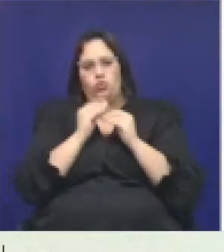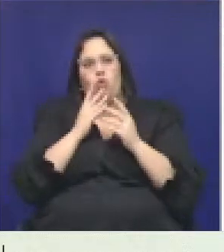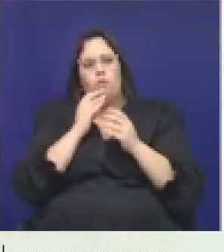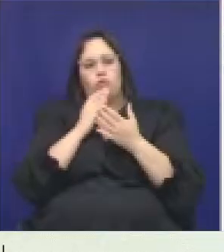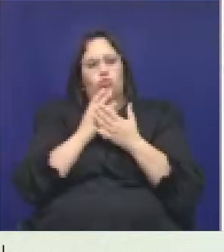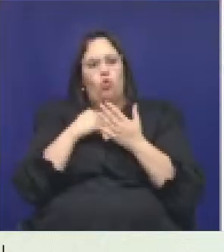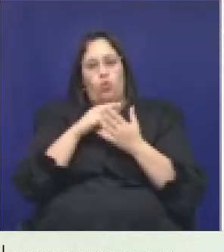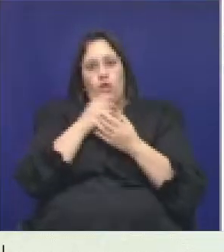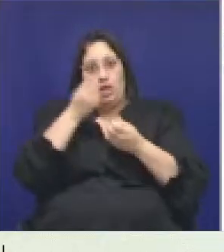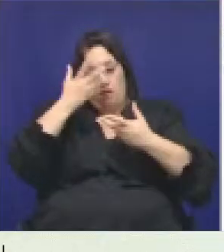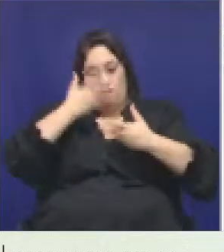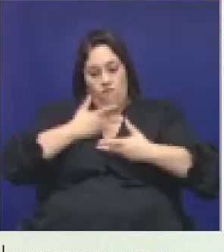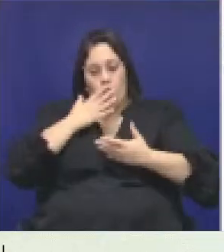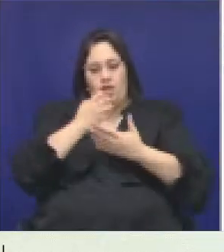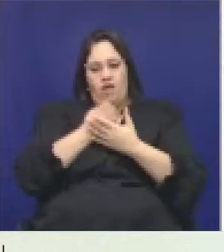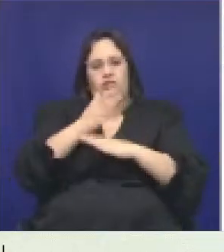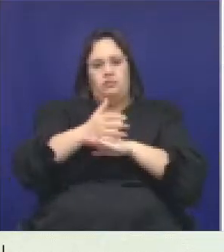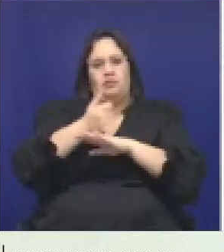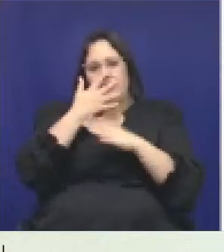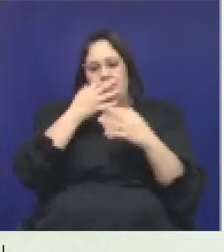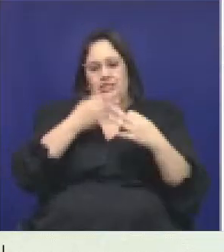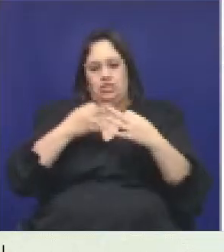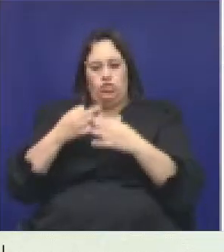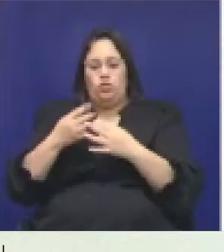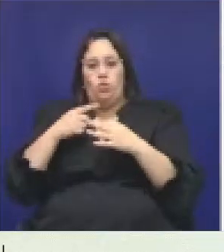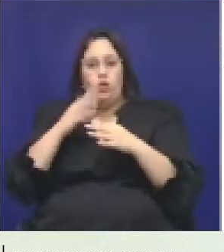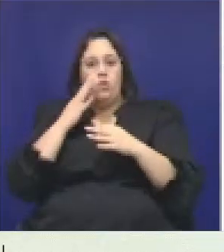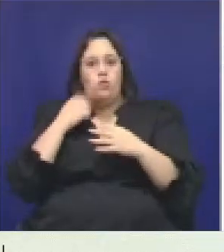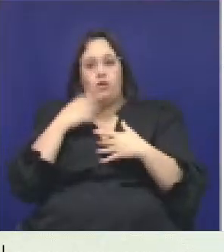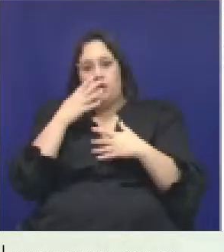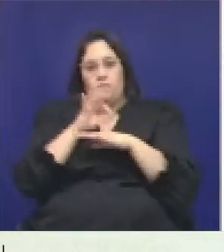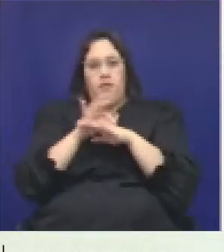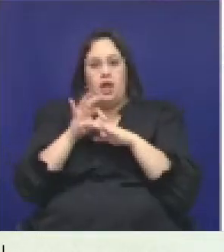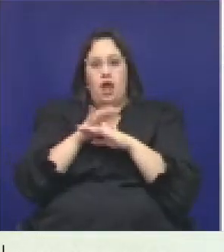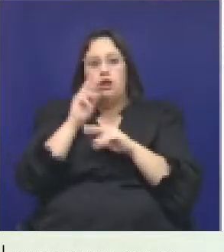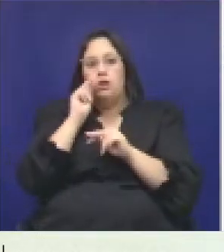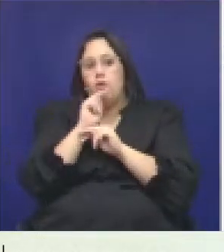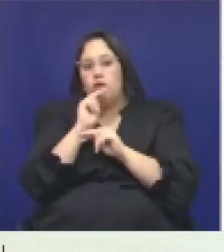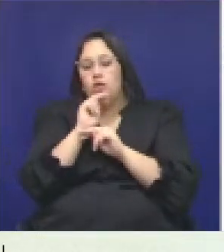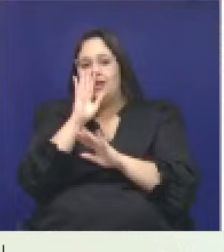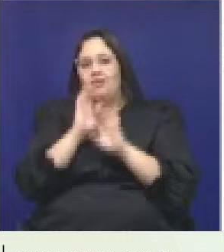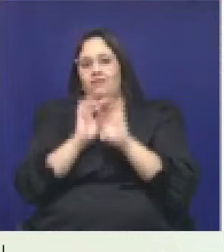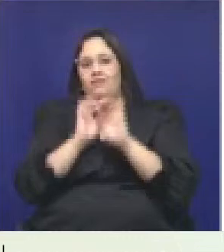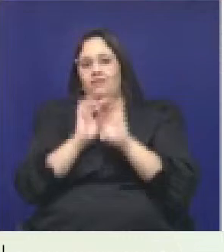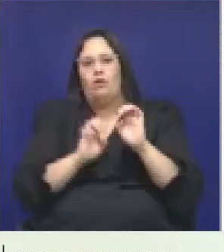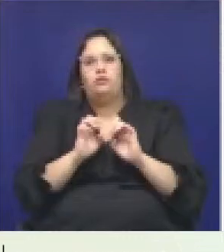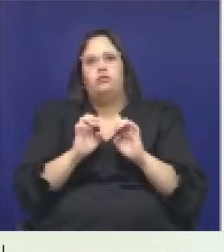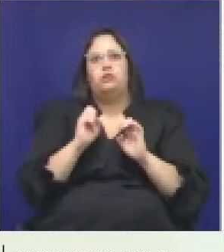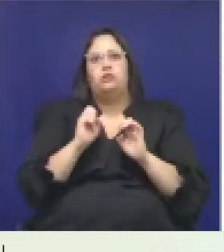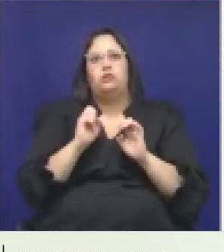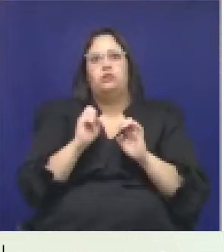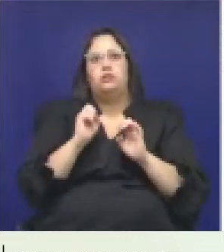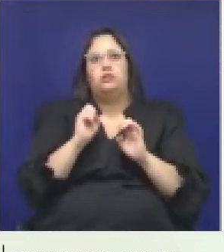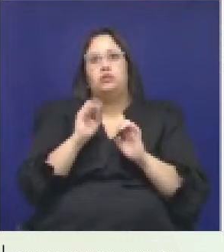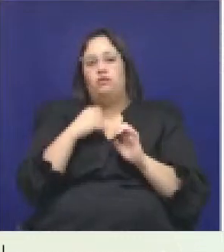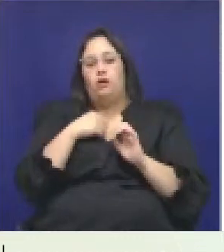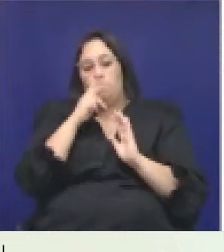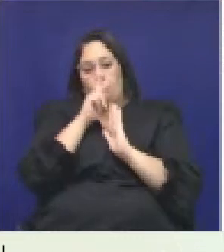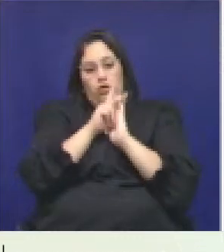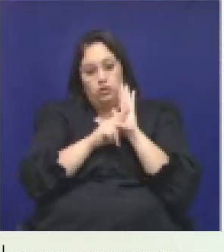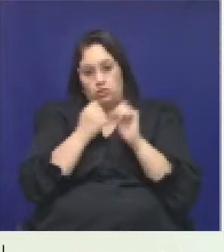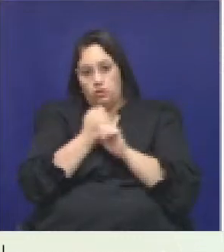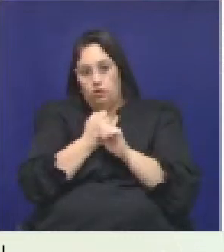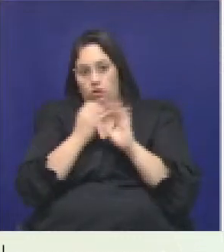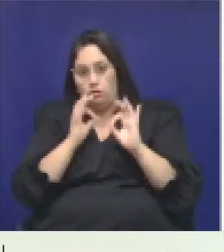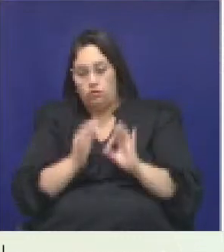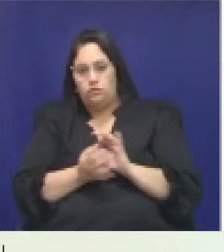informed, evidence-based decisions as we plan and then monitor and evaluate whether our policies are